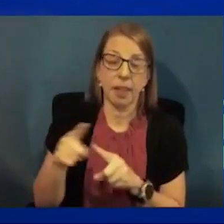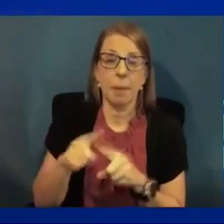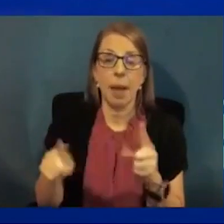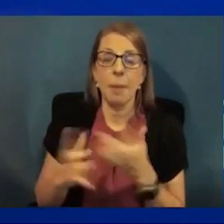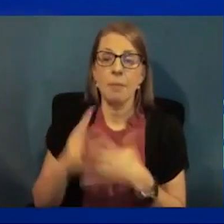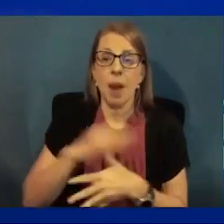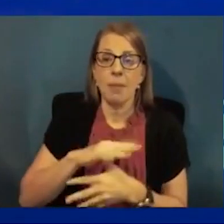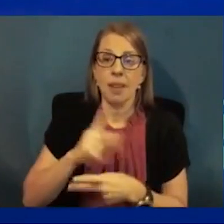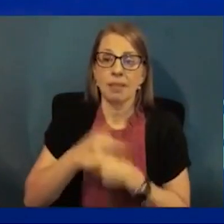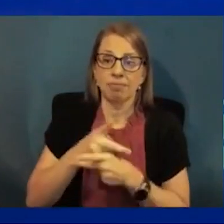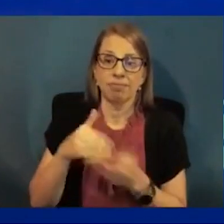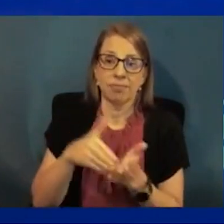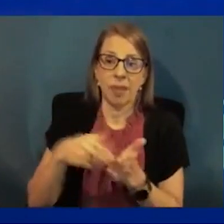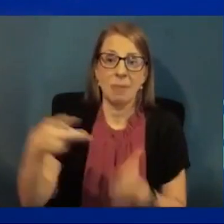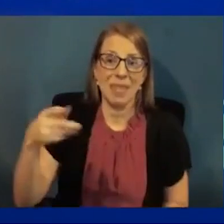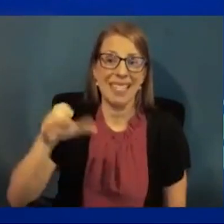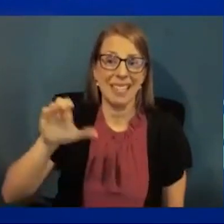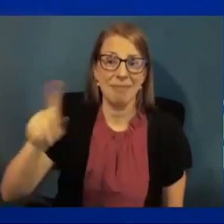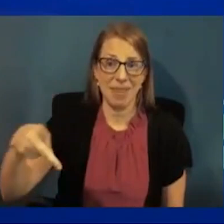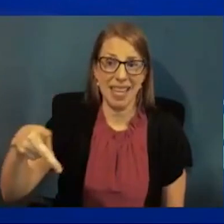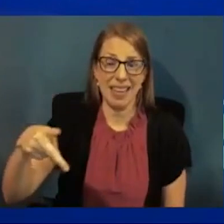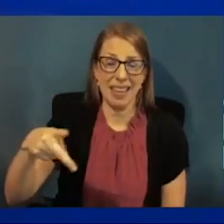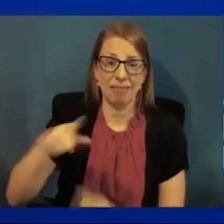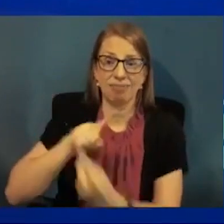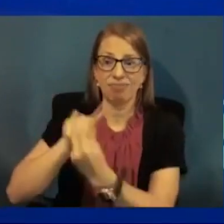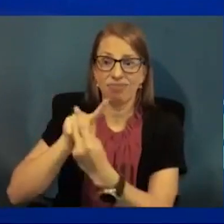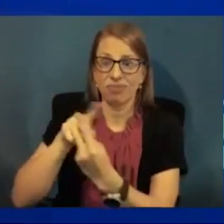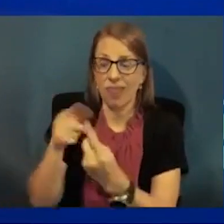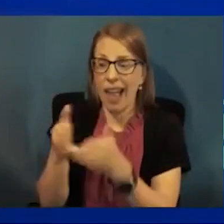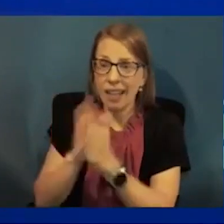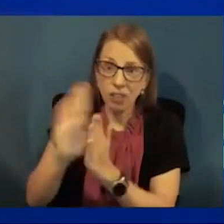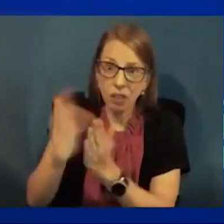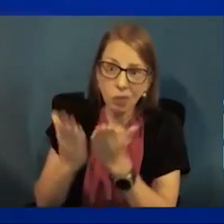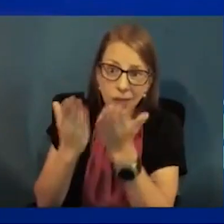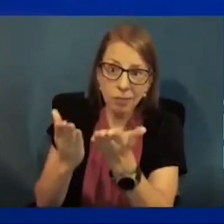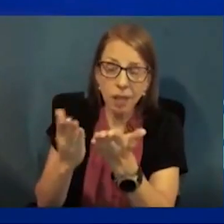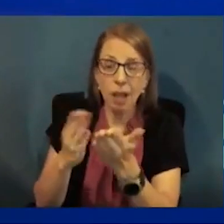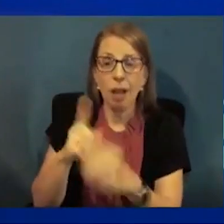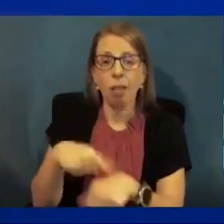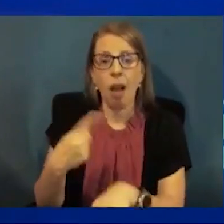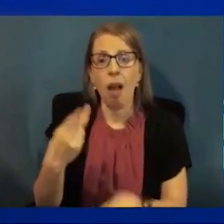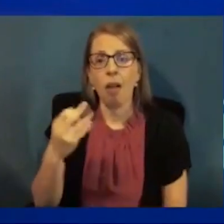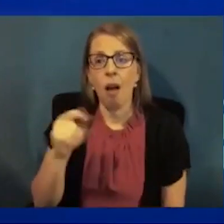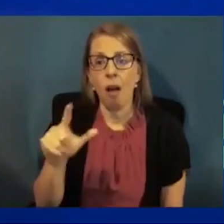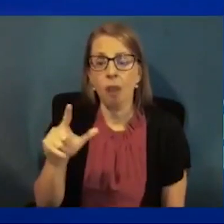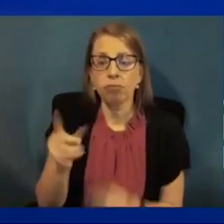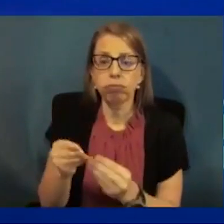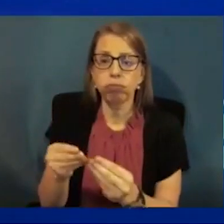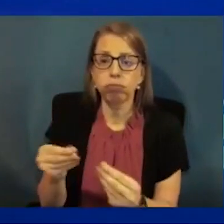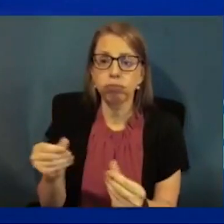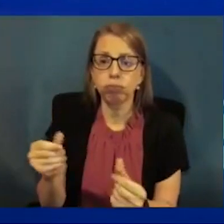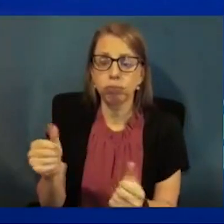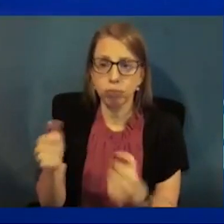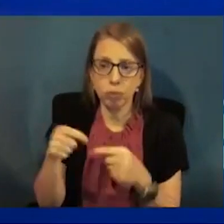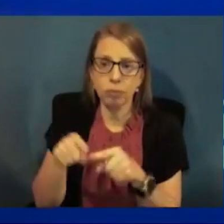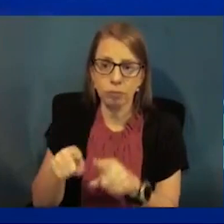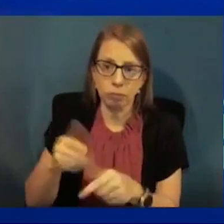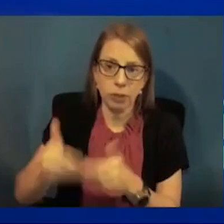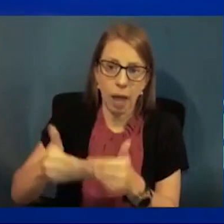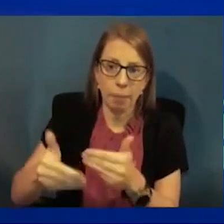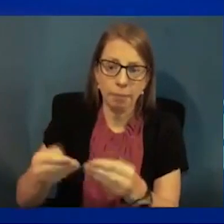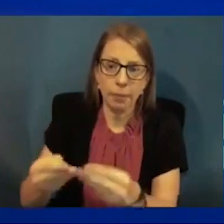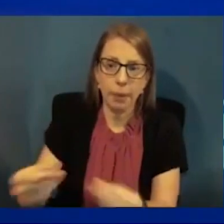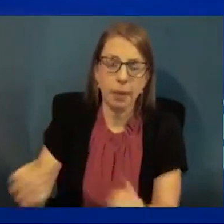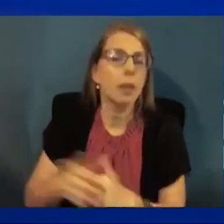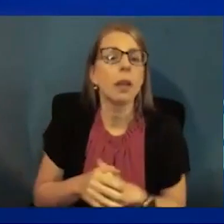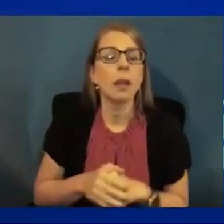their recommendations are and what can happen. Most long haul symptoms do tend to dissipate over a period of time. I was looking at some data today. We've treated over